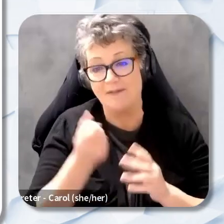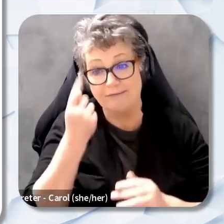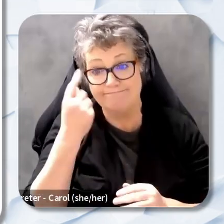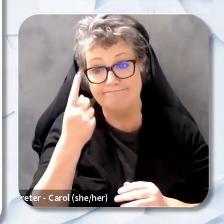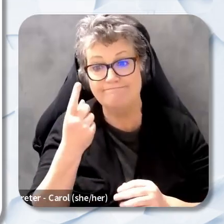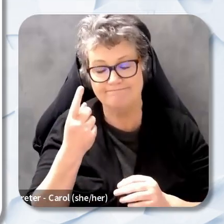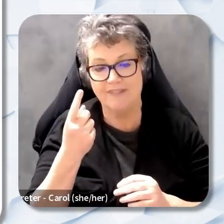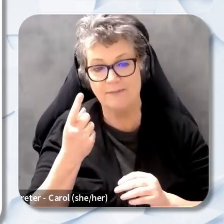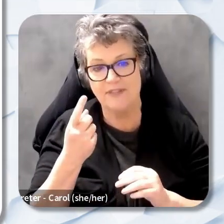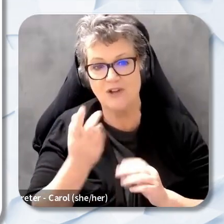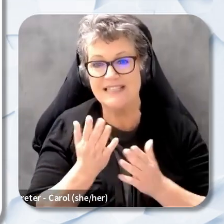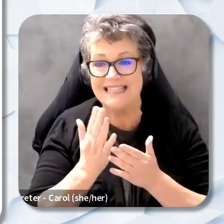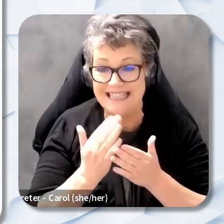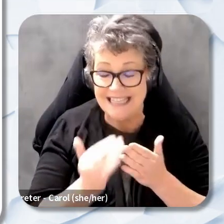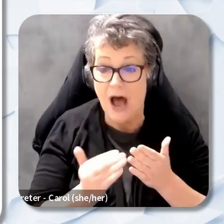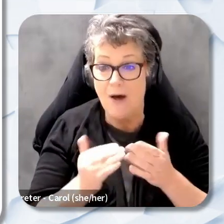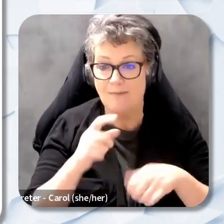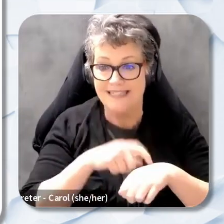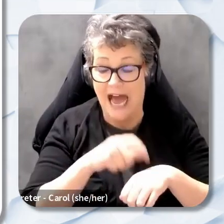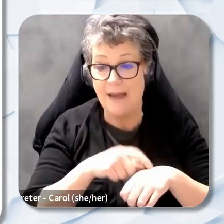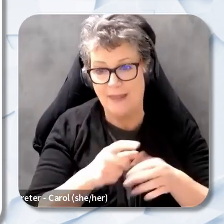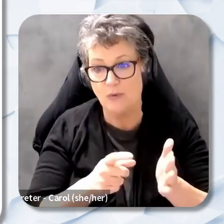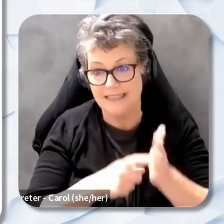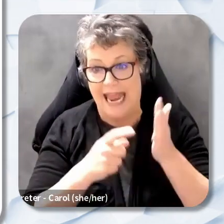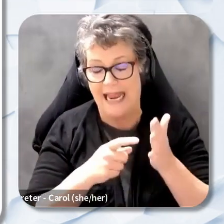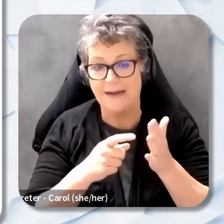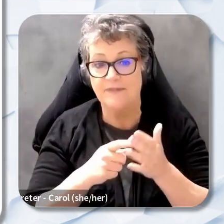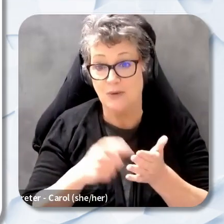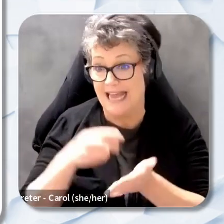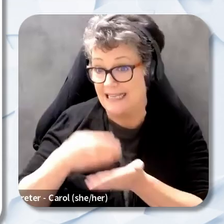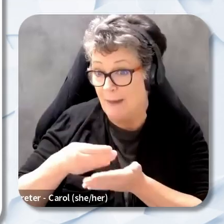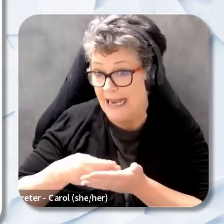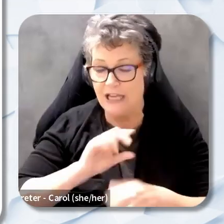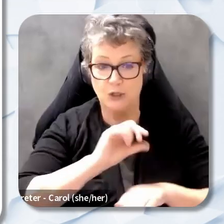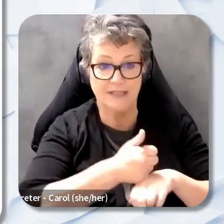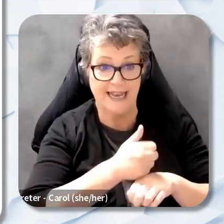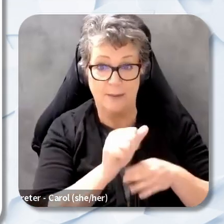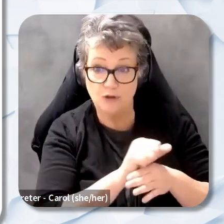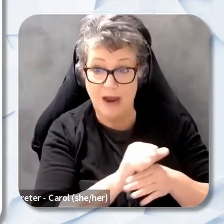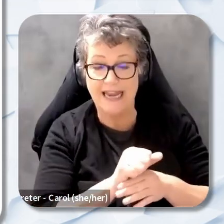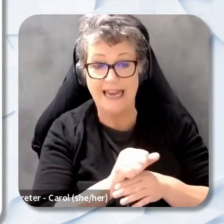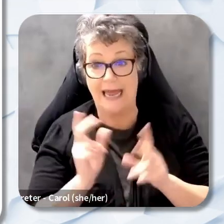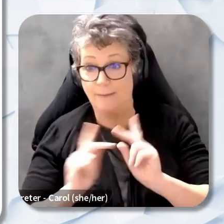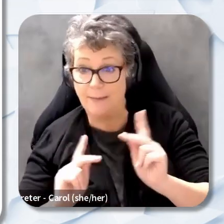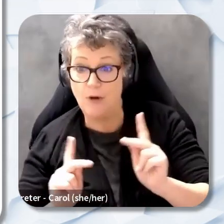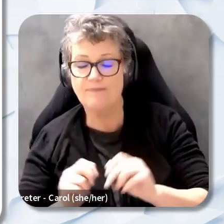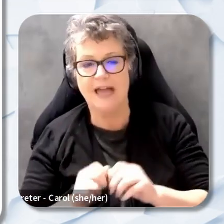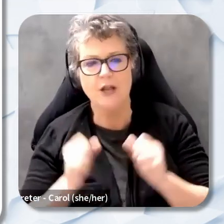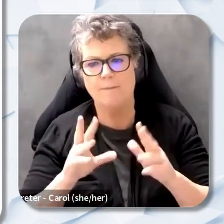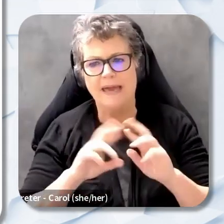is some phase in time, right? Like it's going to take some money to get training set up, people to do them. I know a lot of